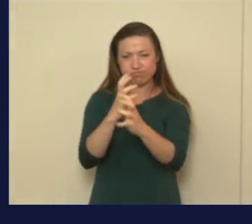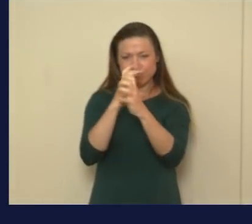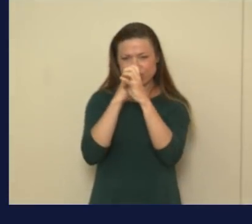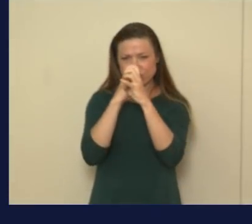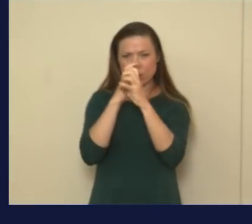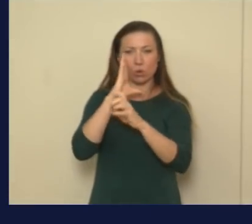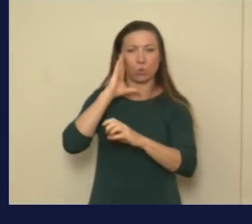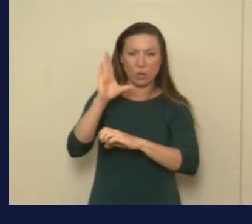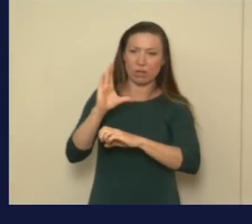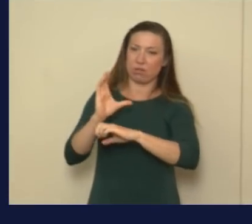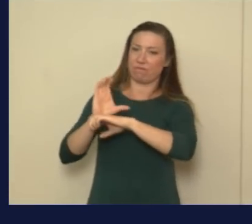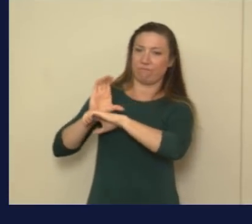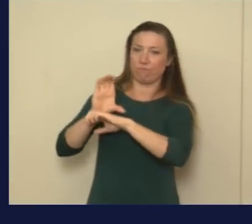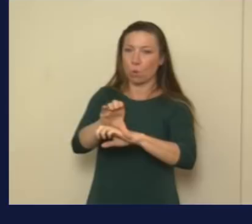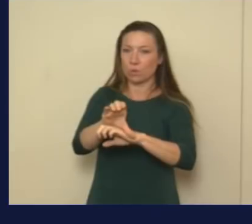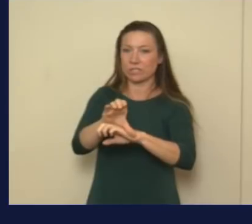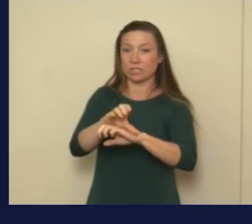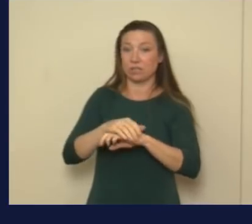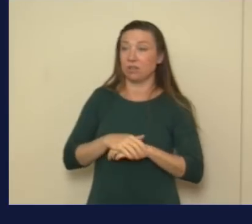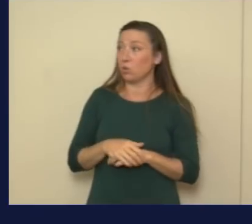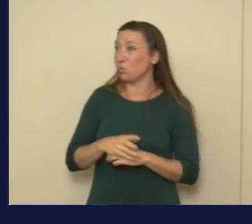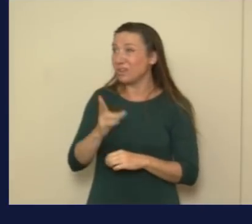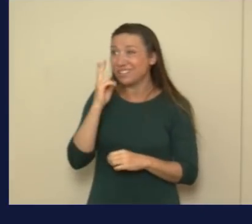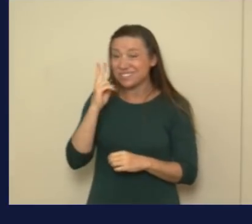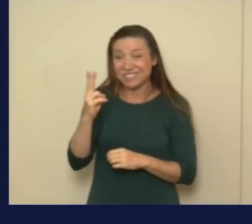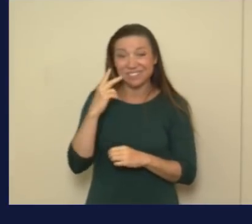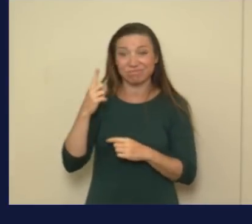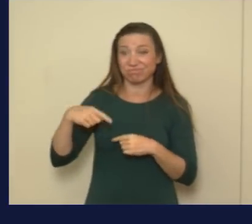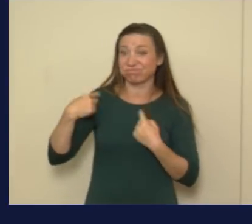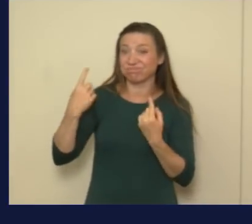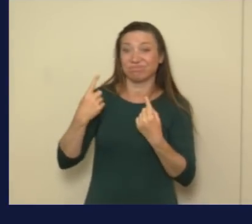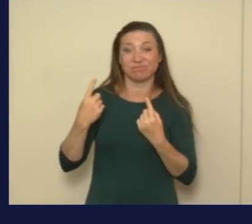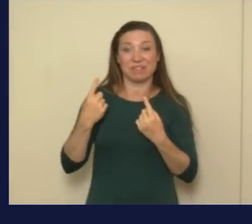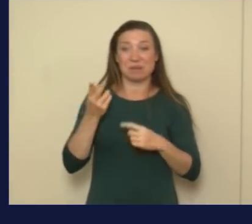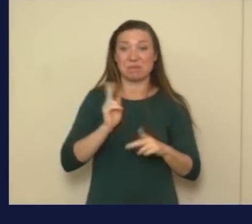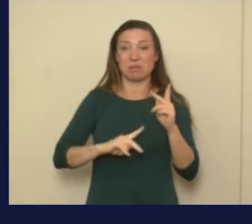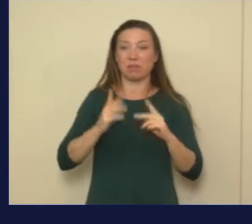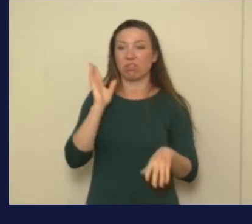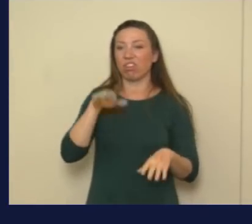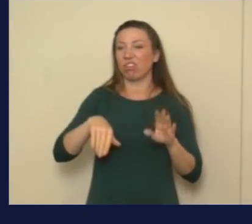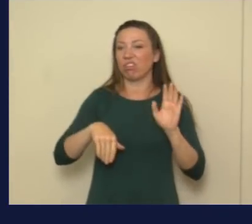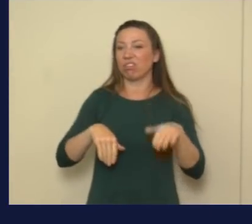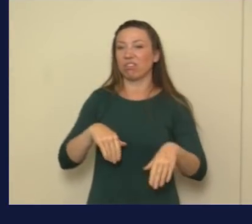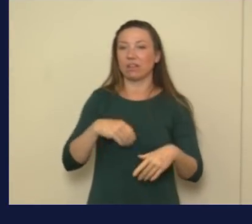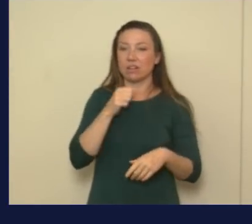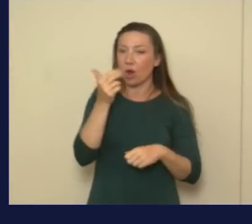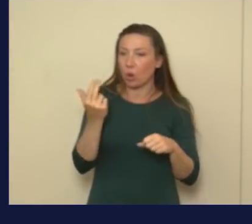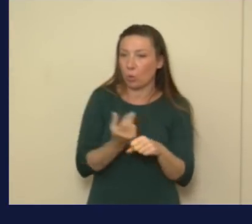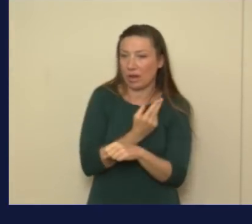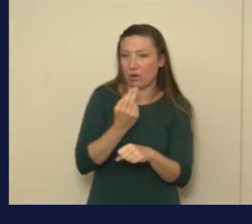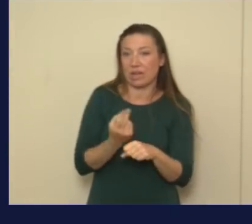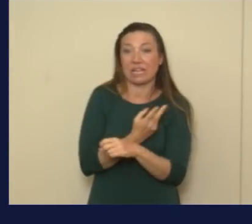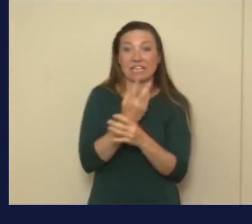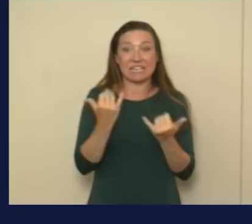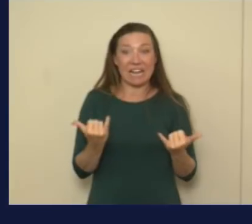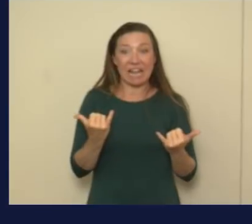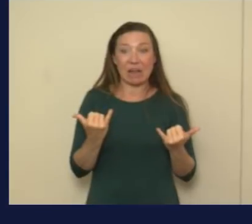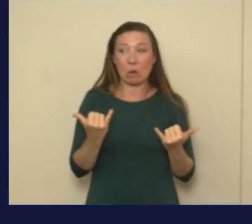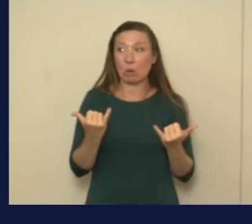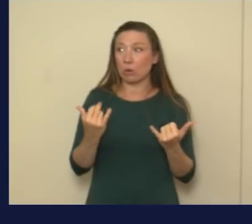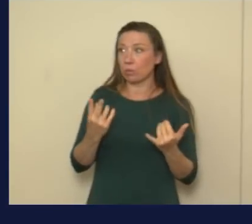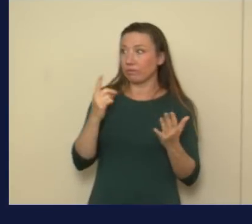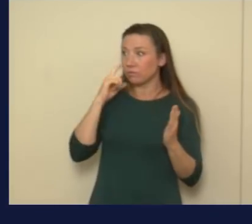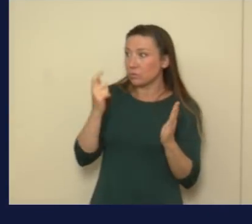seeing trends, particularly, and we're seeing an uptick now, as you saw, in younger populations who are infected, who are not